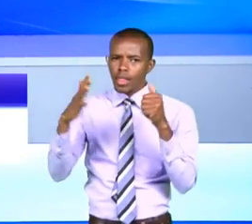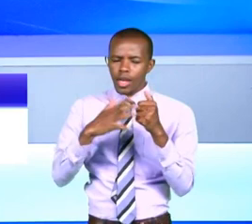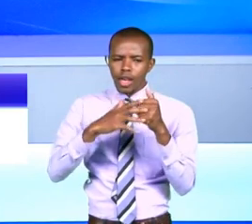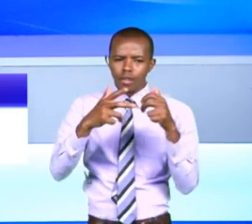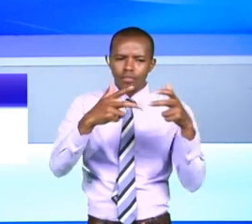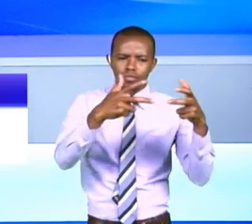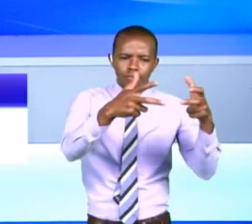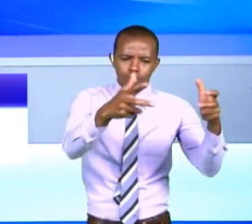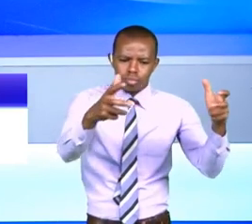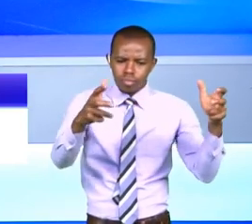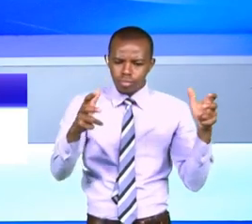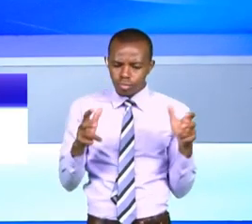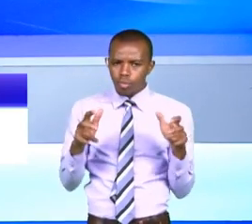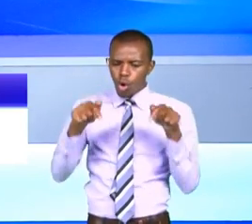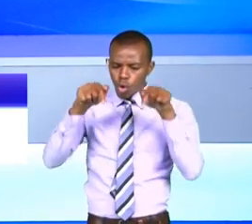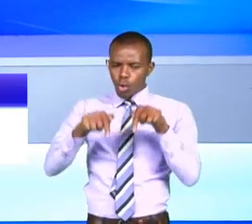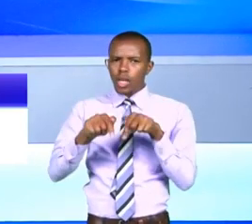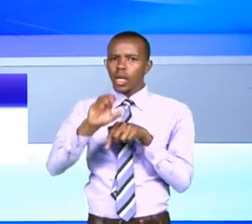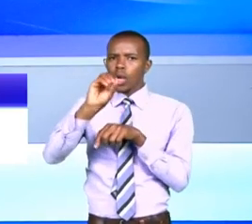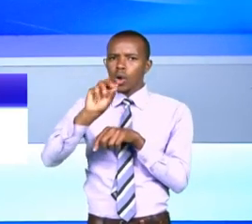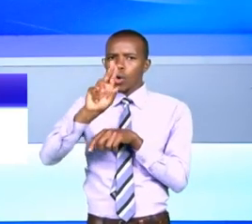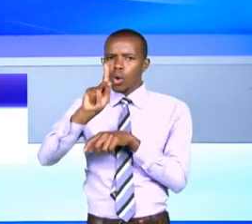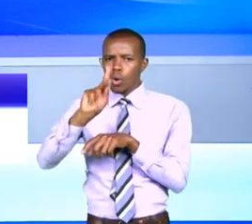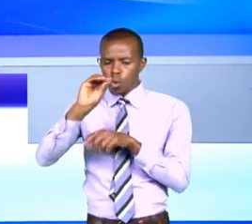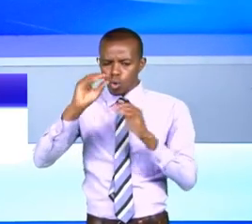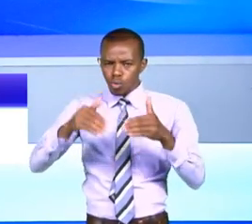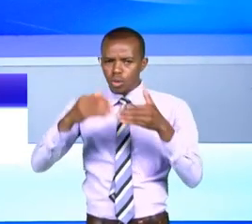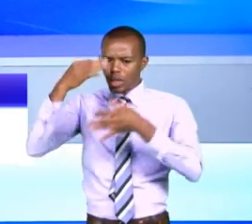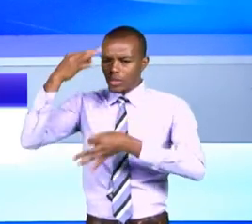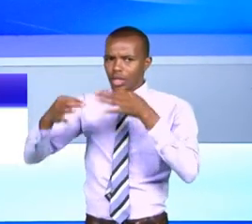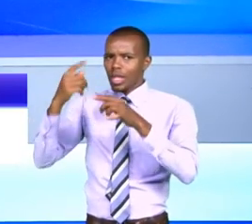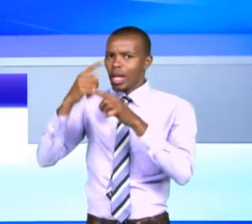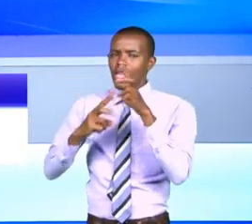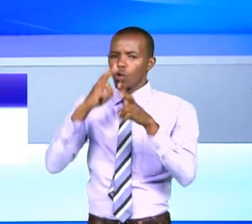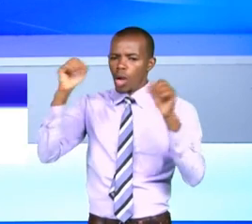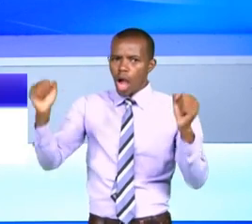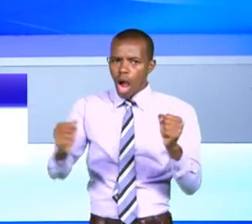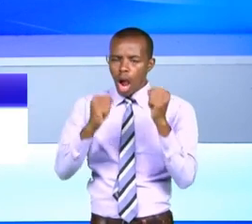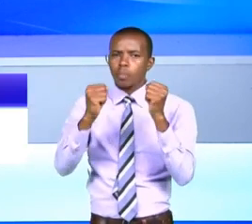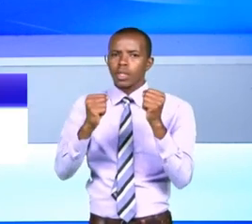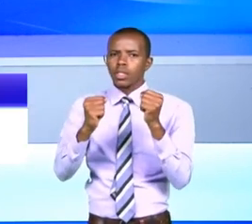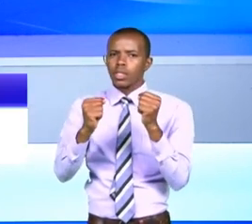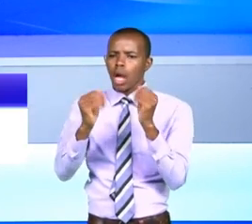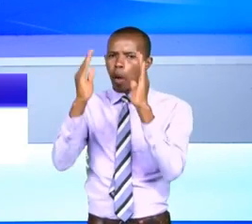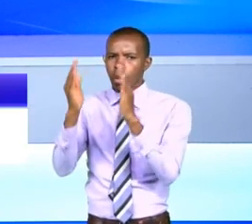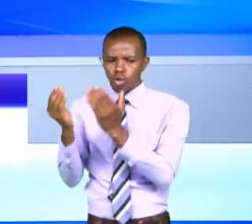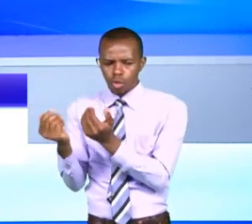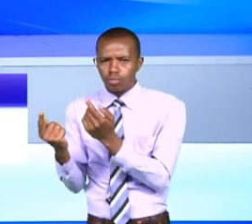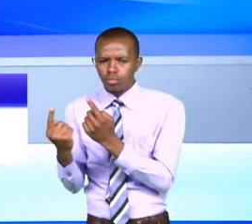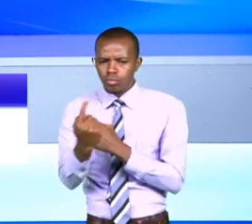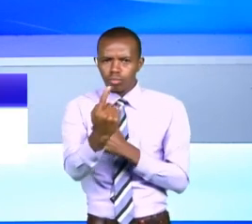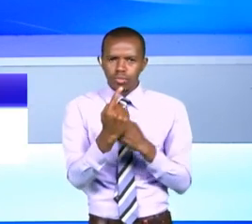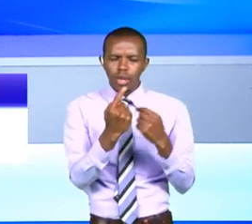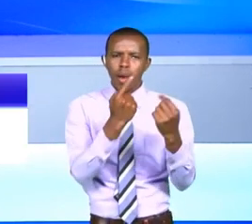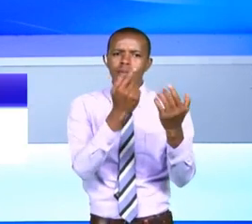nine-member sitting panel, earlier this morning, Ouko vowed to deliver a just verdict in 2022 in case a petition will be filed after the general elections.